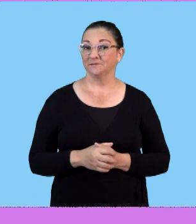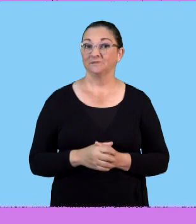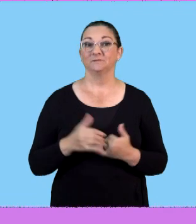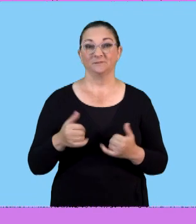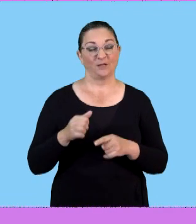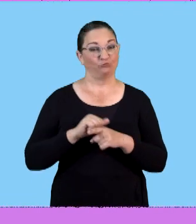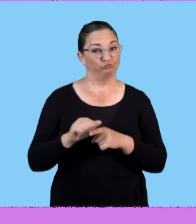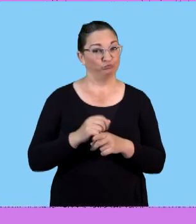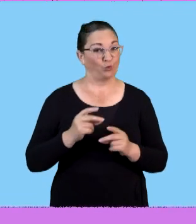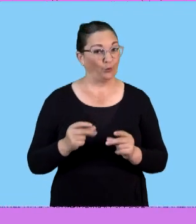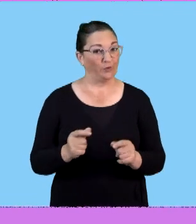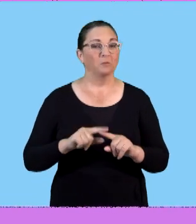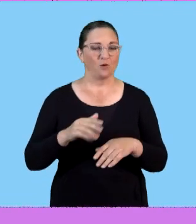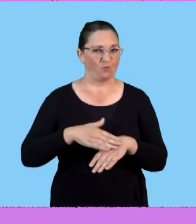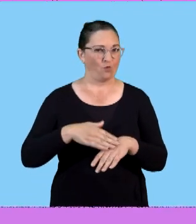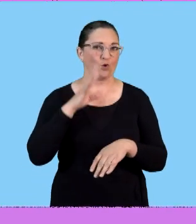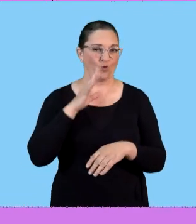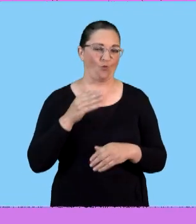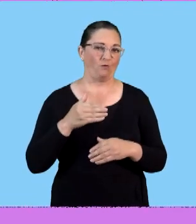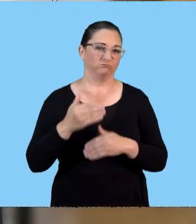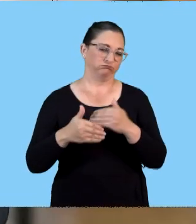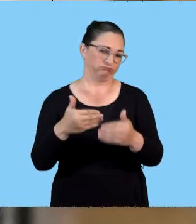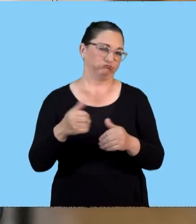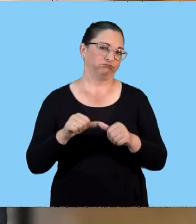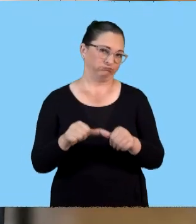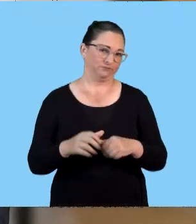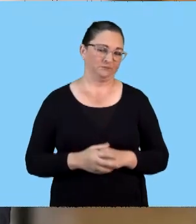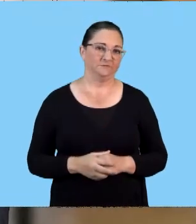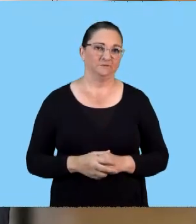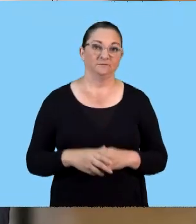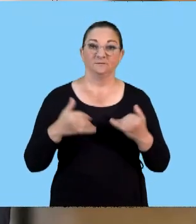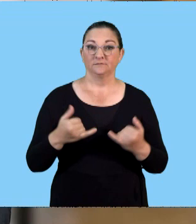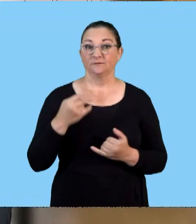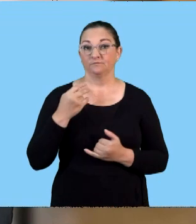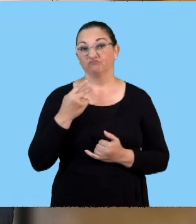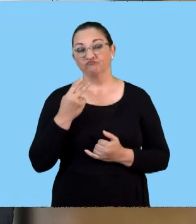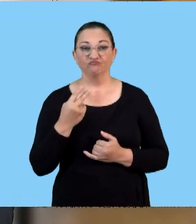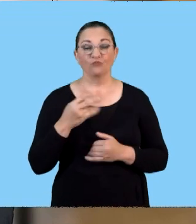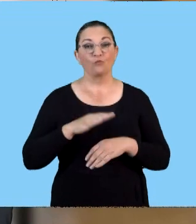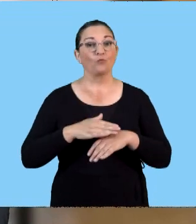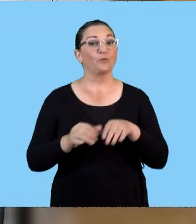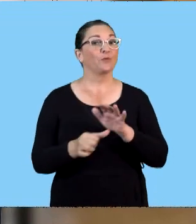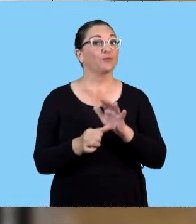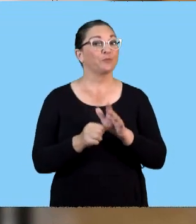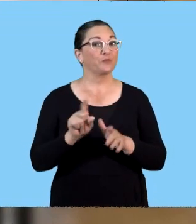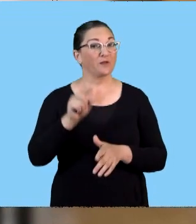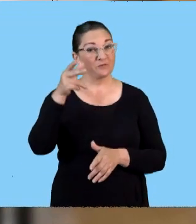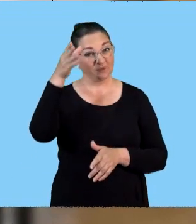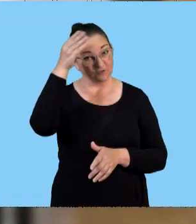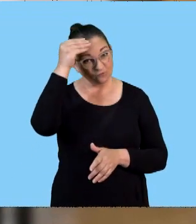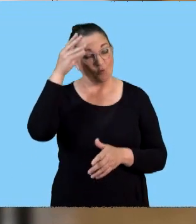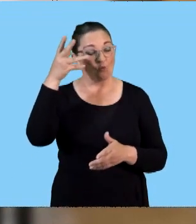on that? Quick practice. Remember, we're going to do more of this as we continue with our lesson. Let us now look at other